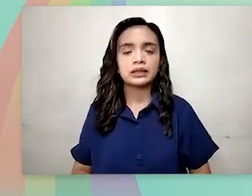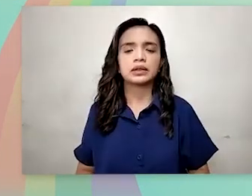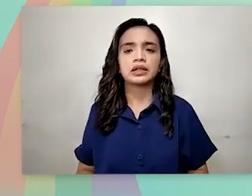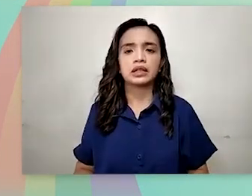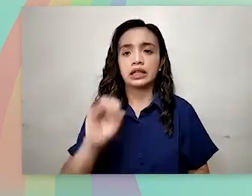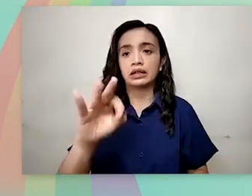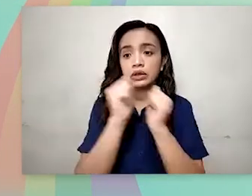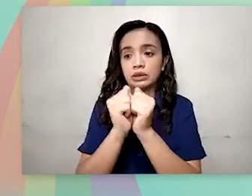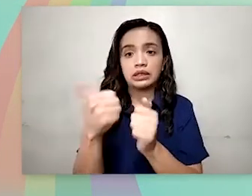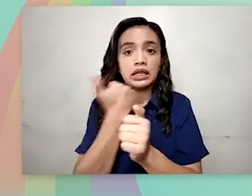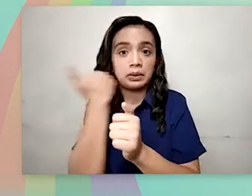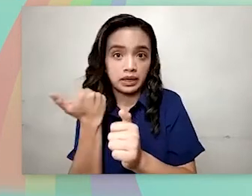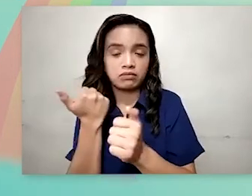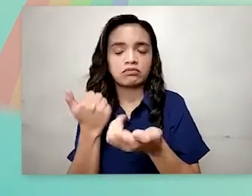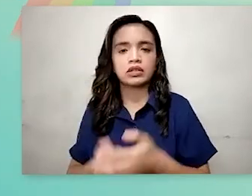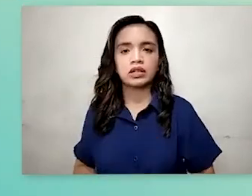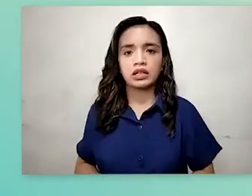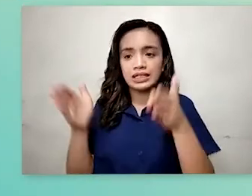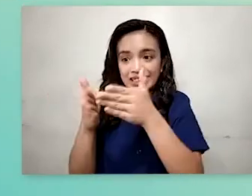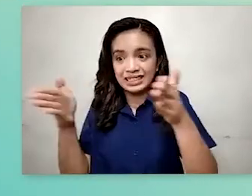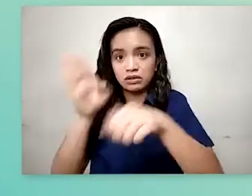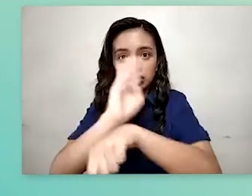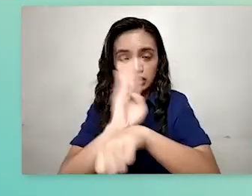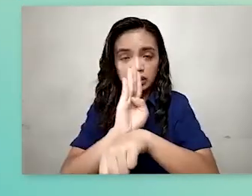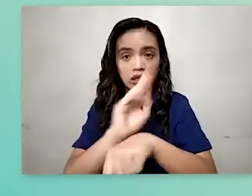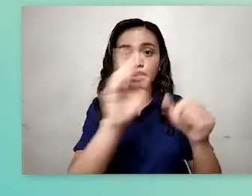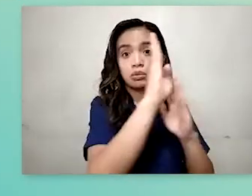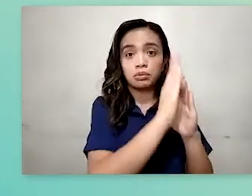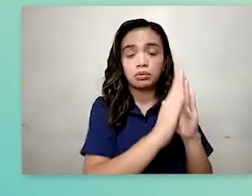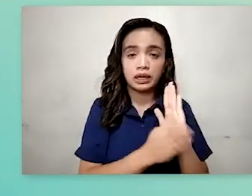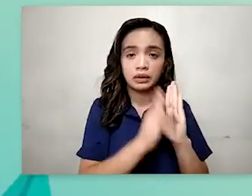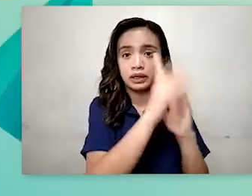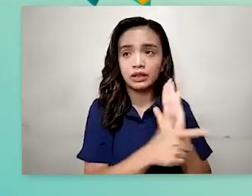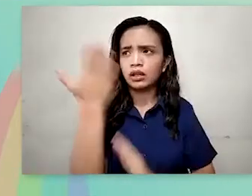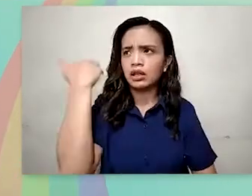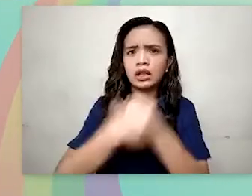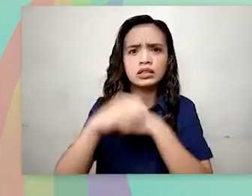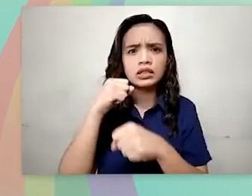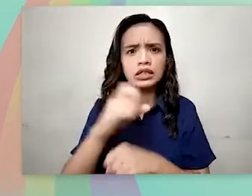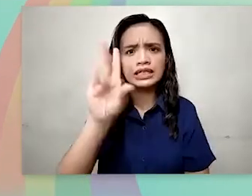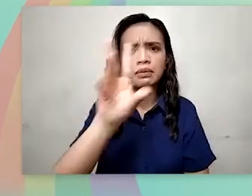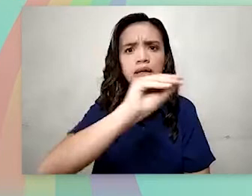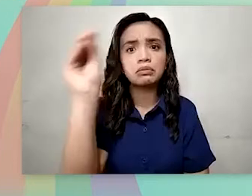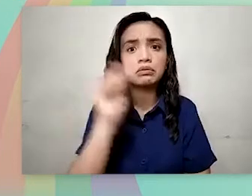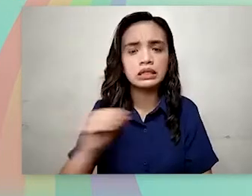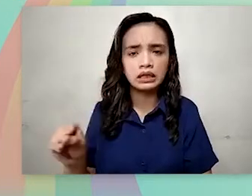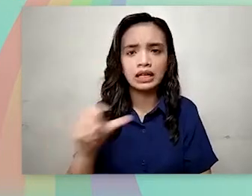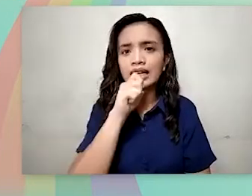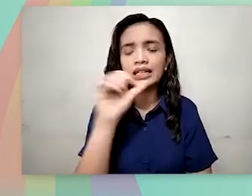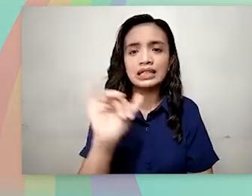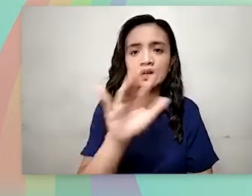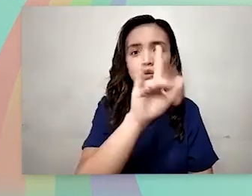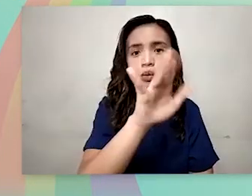our performance with other microfinance institutions in the area, our portfolio at risk last year